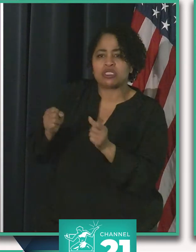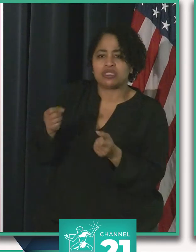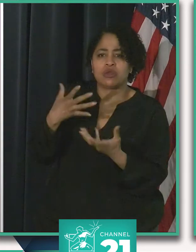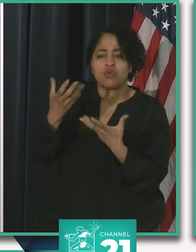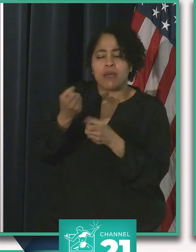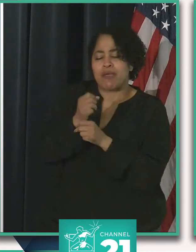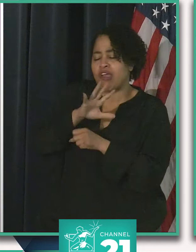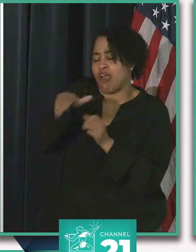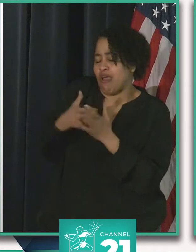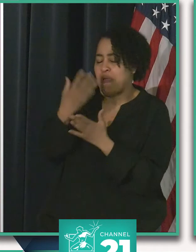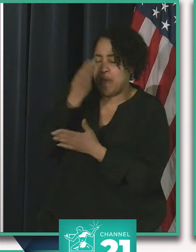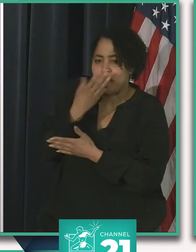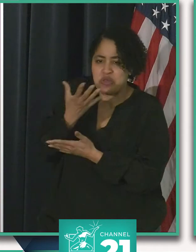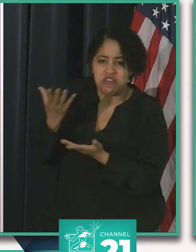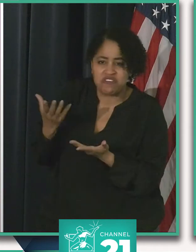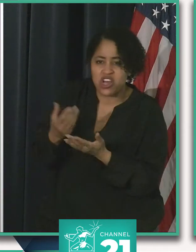beautiful?